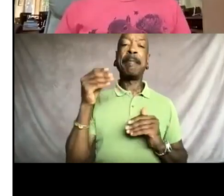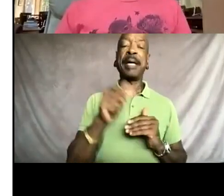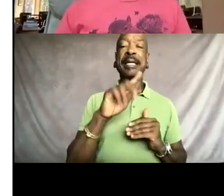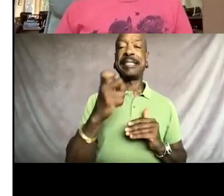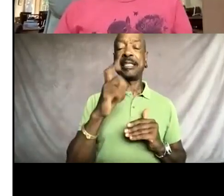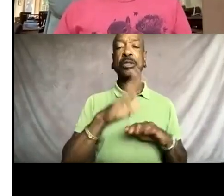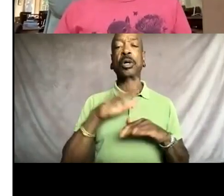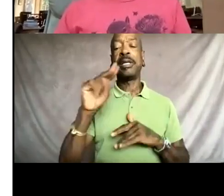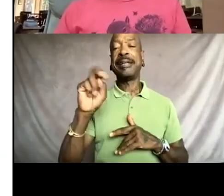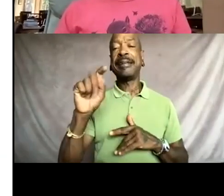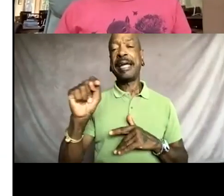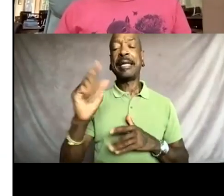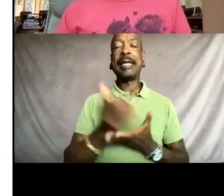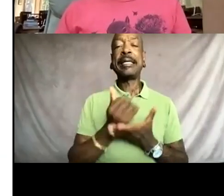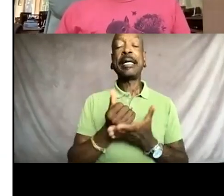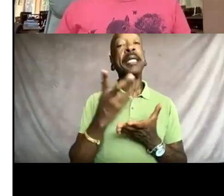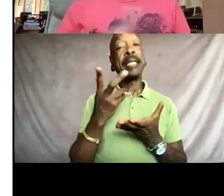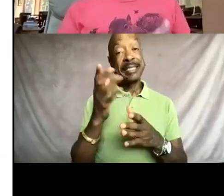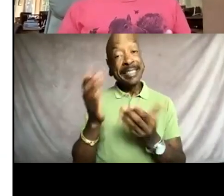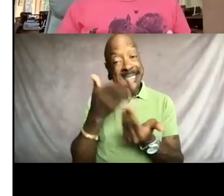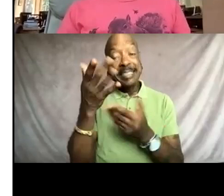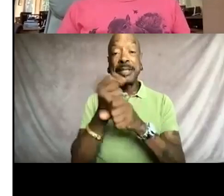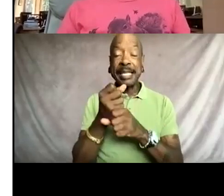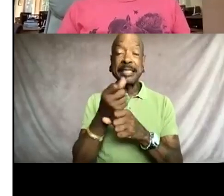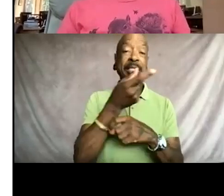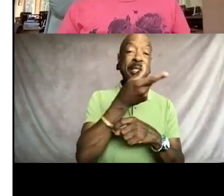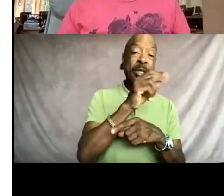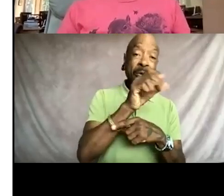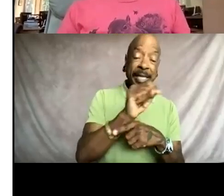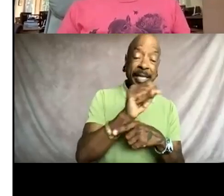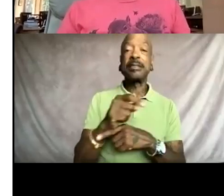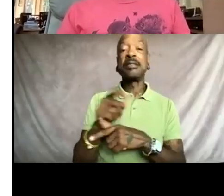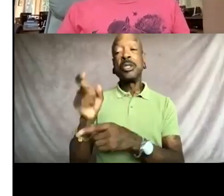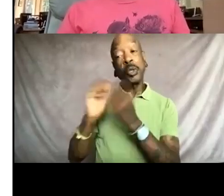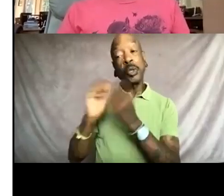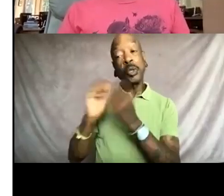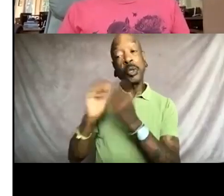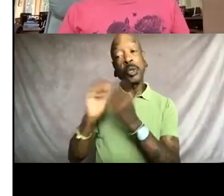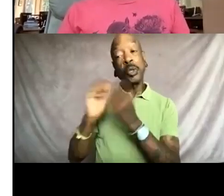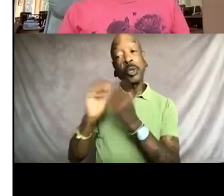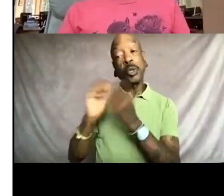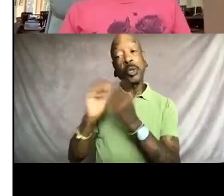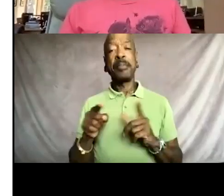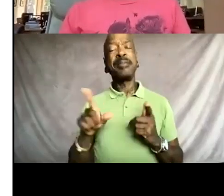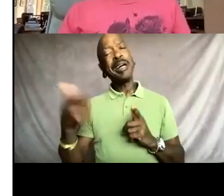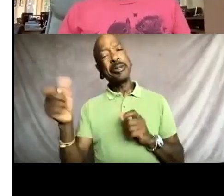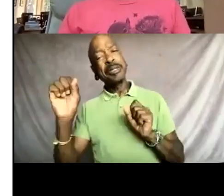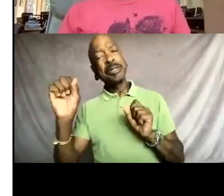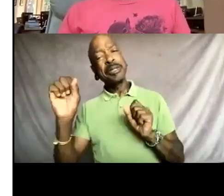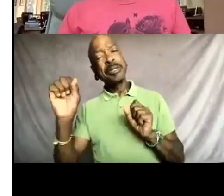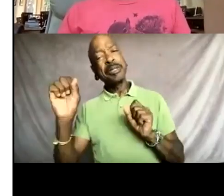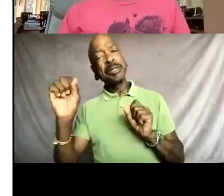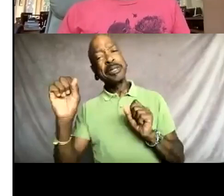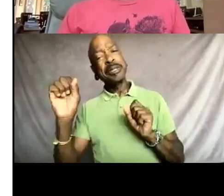and it is easier to get donations and grants. Other entities can get donations and grants too, but it's 501c3s that tend to get